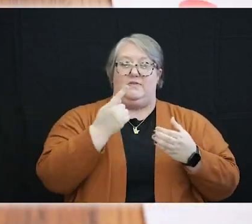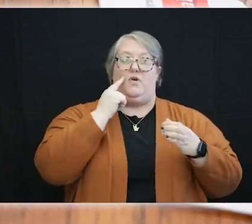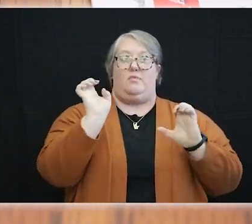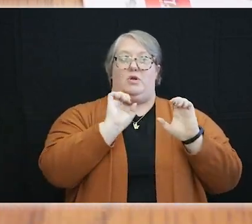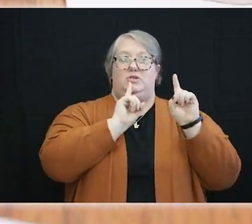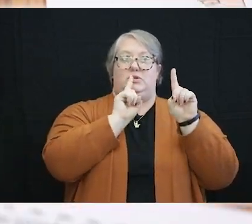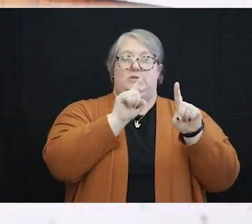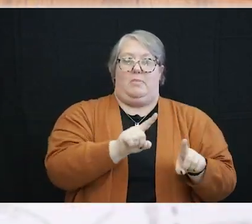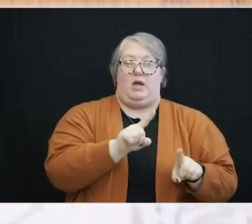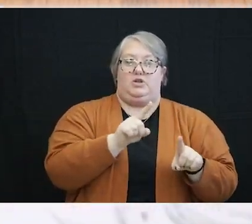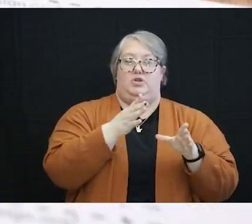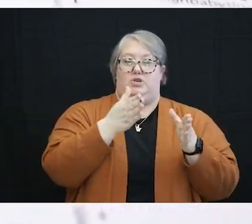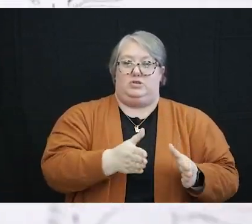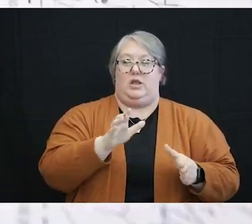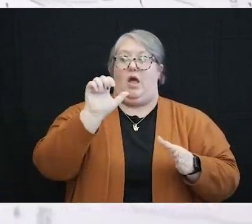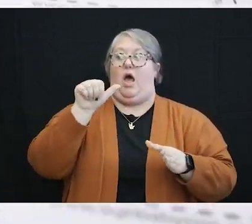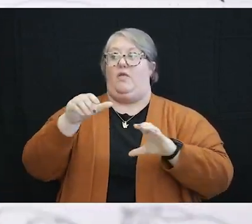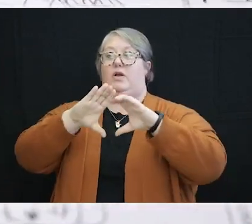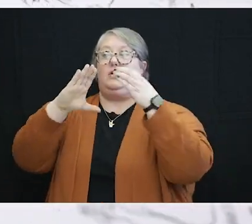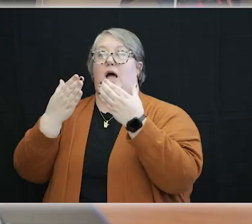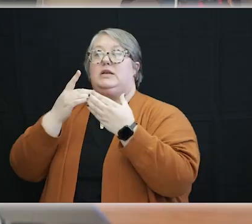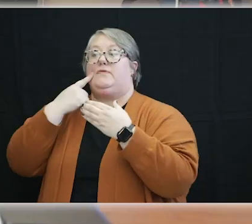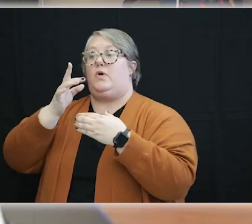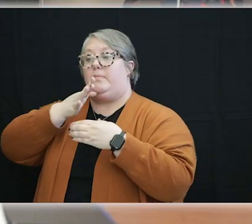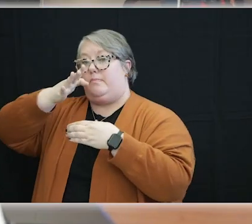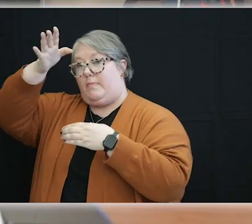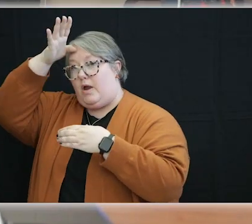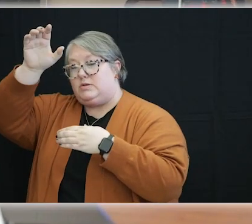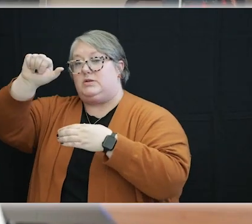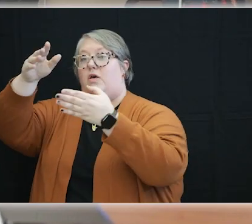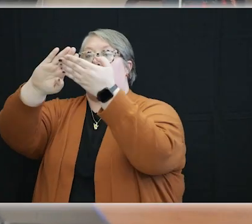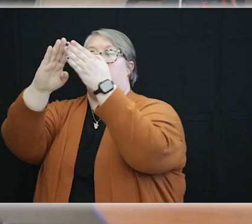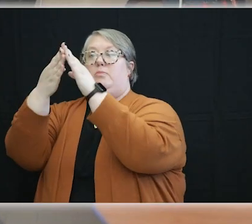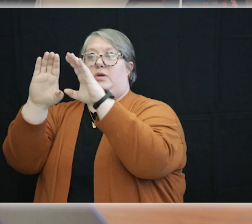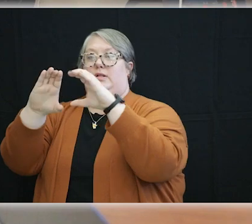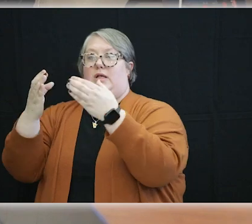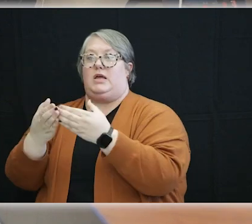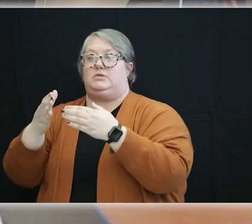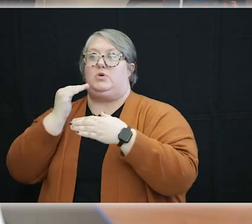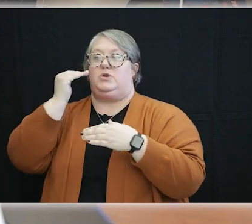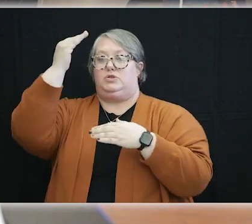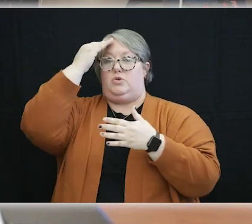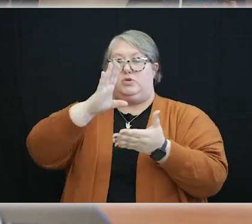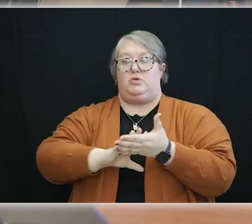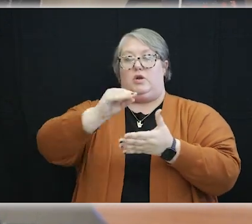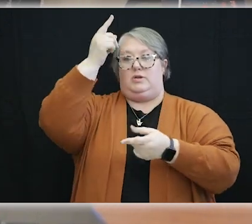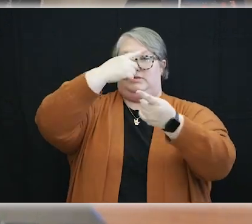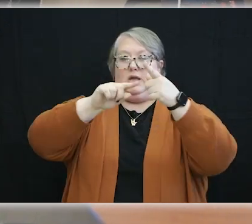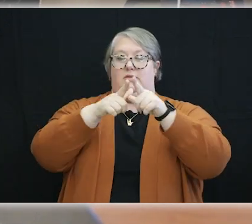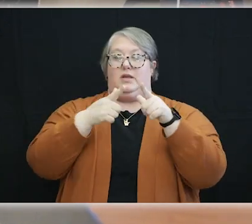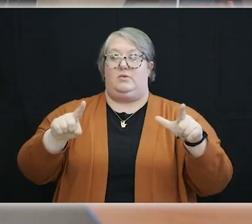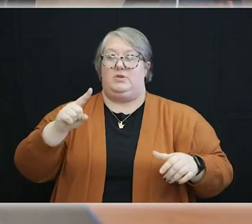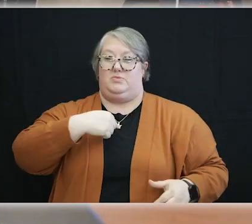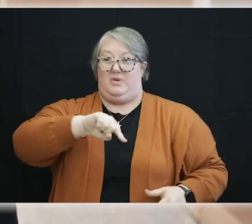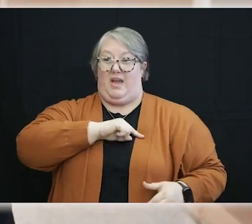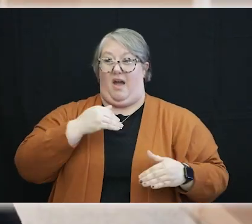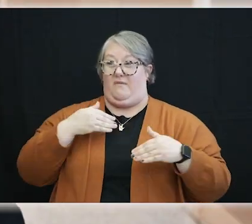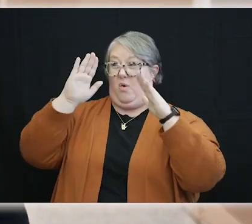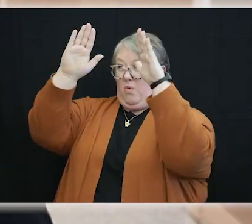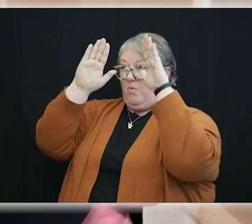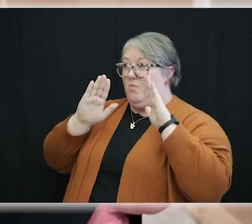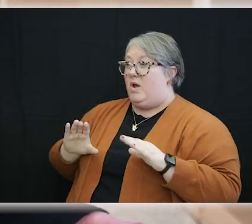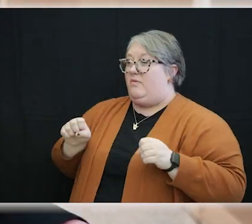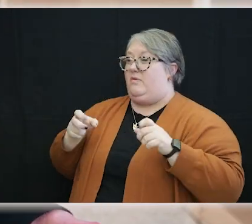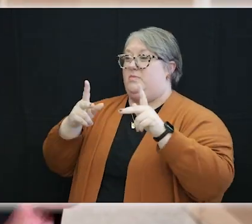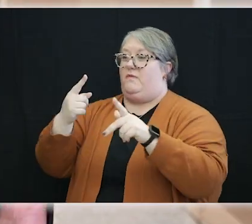emergency responders. There is another class for parents, and still another community class where adults learn sign language. We have